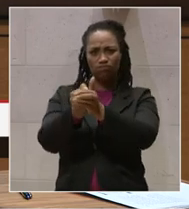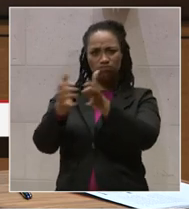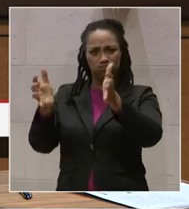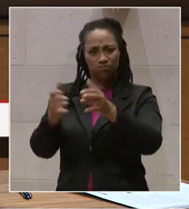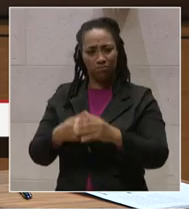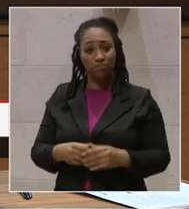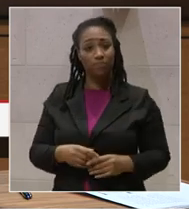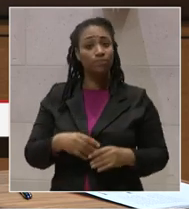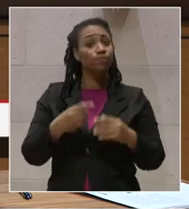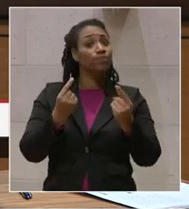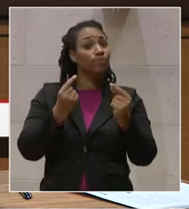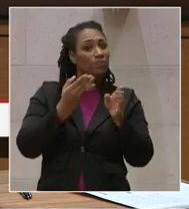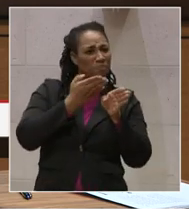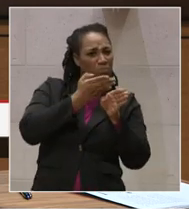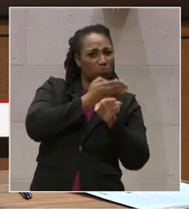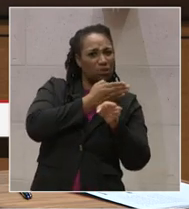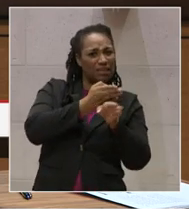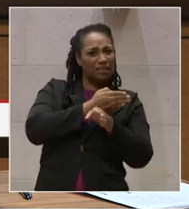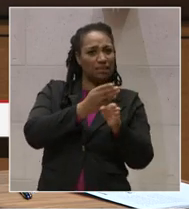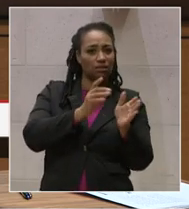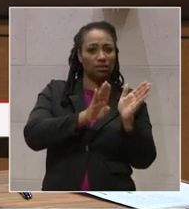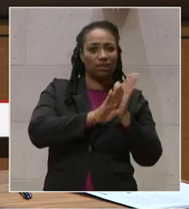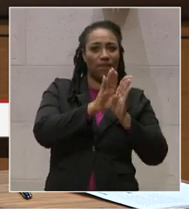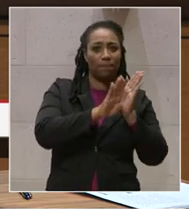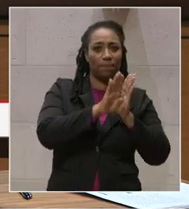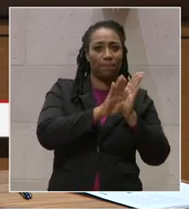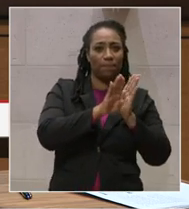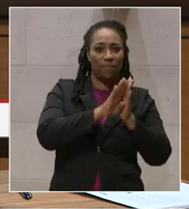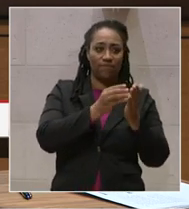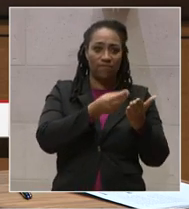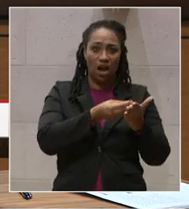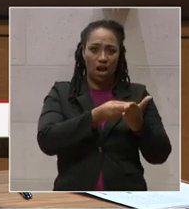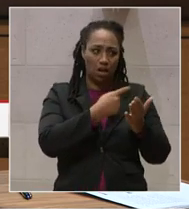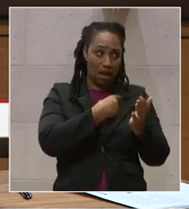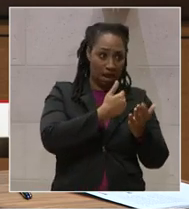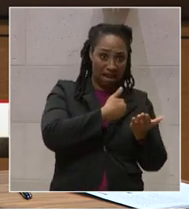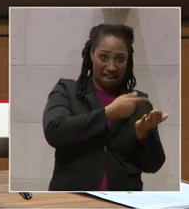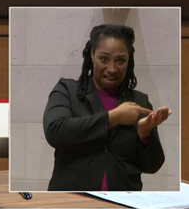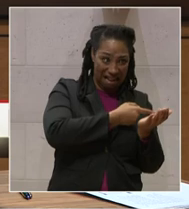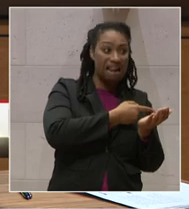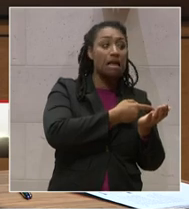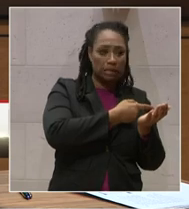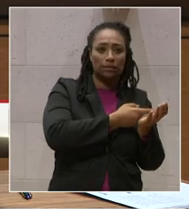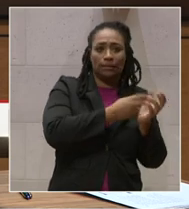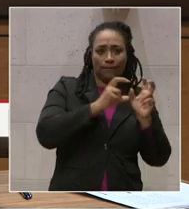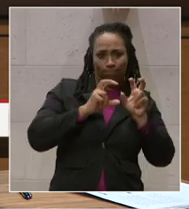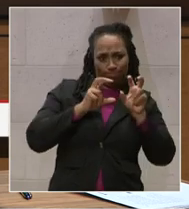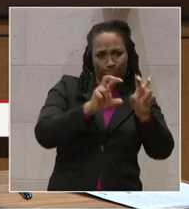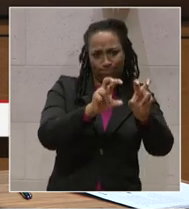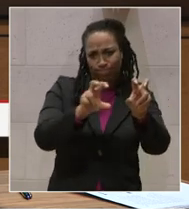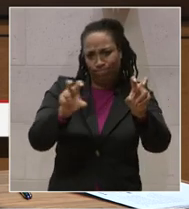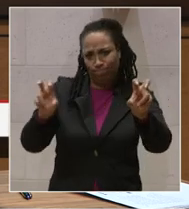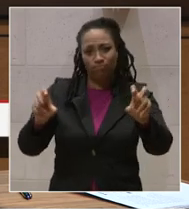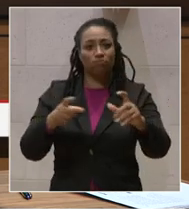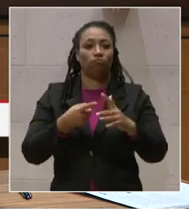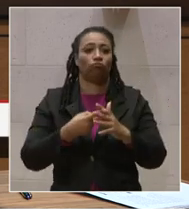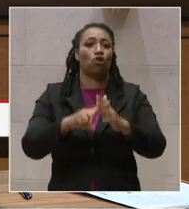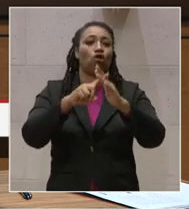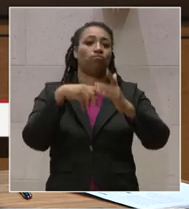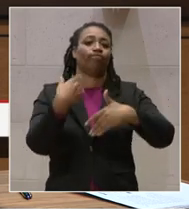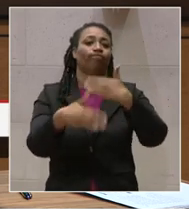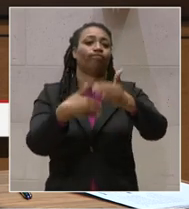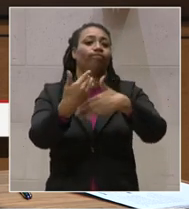remain viable. Ornamenta Newsom and revolving loan funds like SAFI and the Preservation Fund that